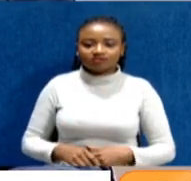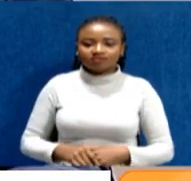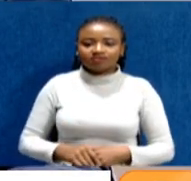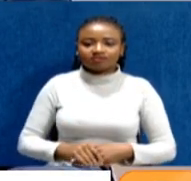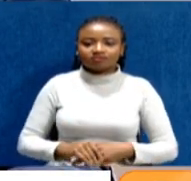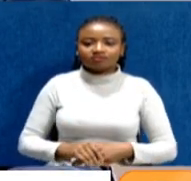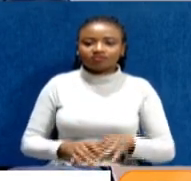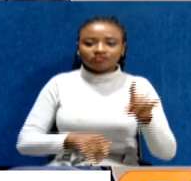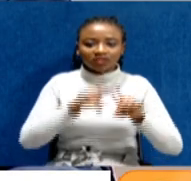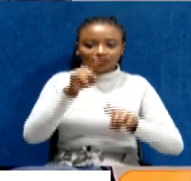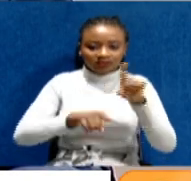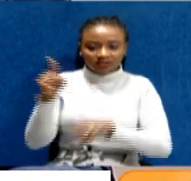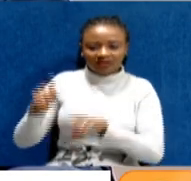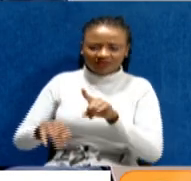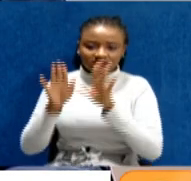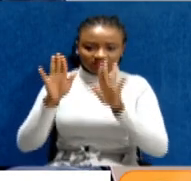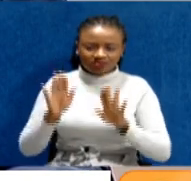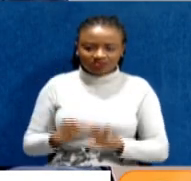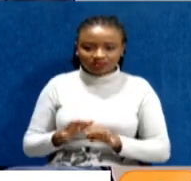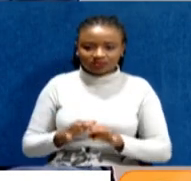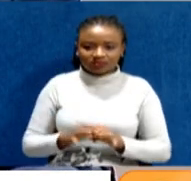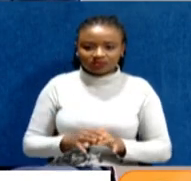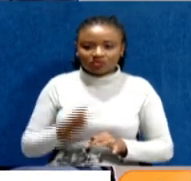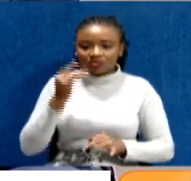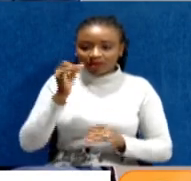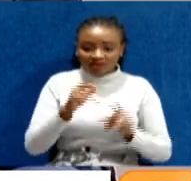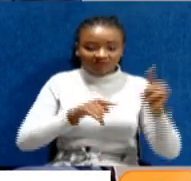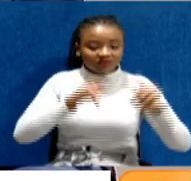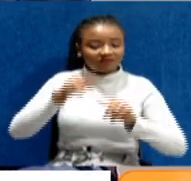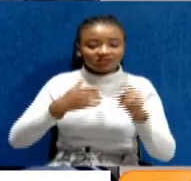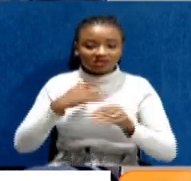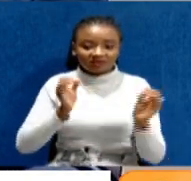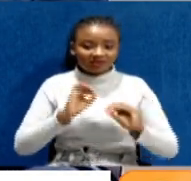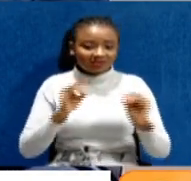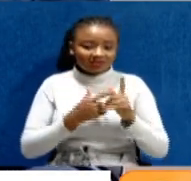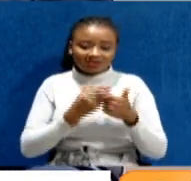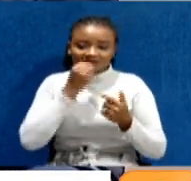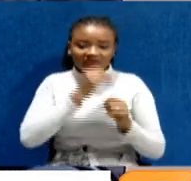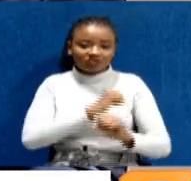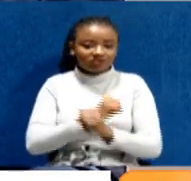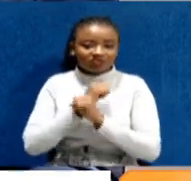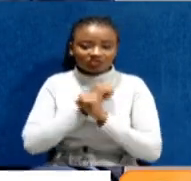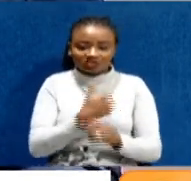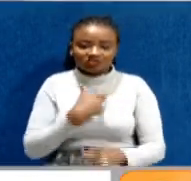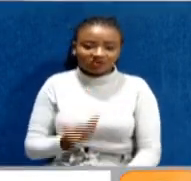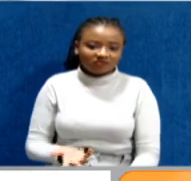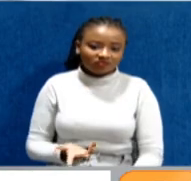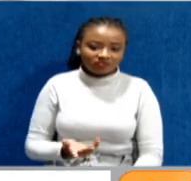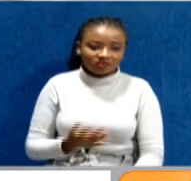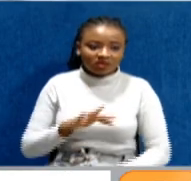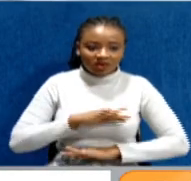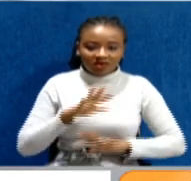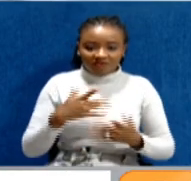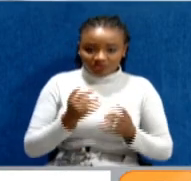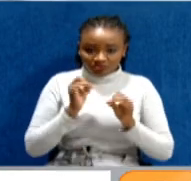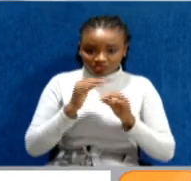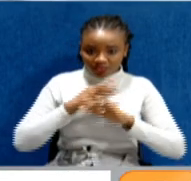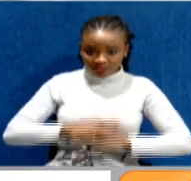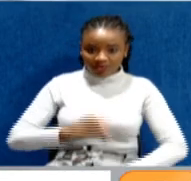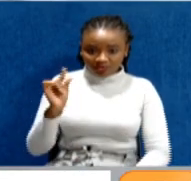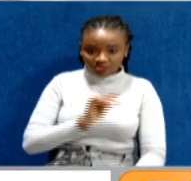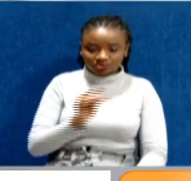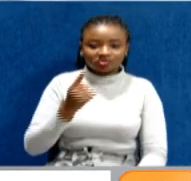because without diversity, we can't address the issue of food security as well as food nutrition and safety. Okay, I have to take a quick break on the